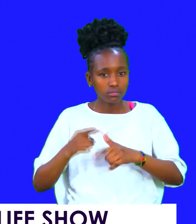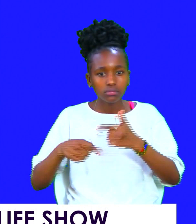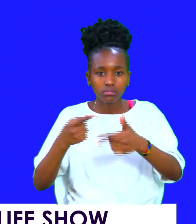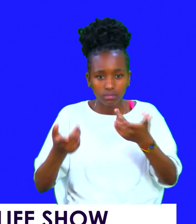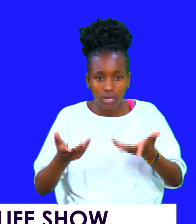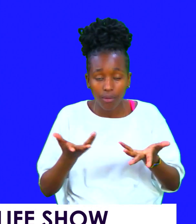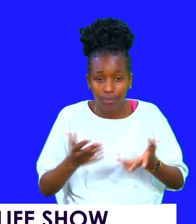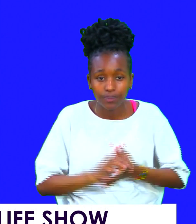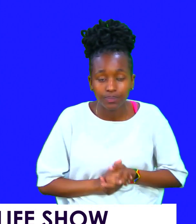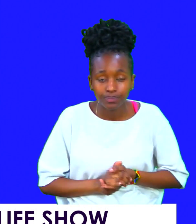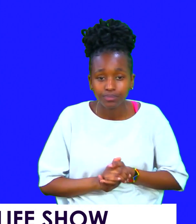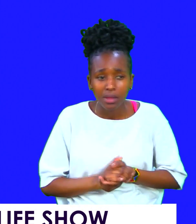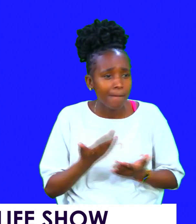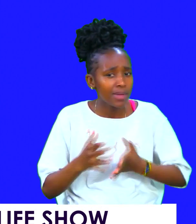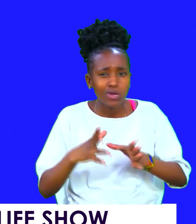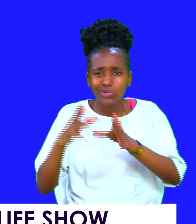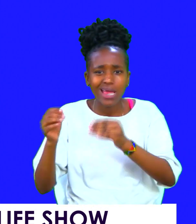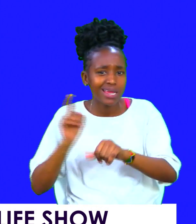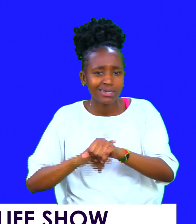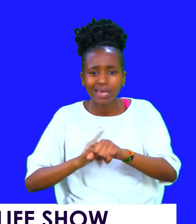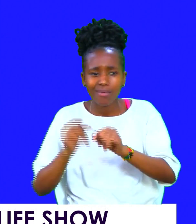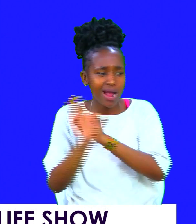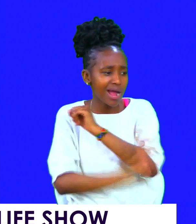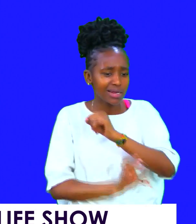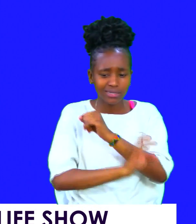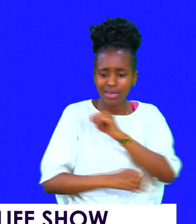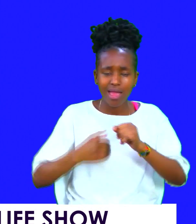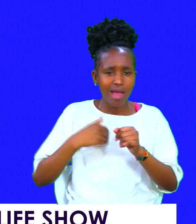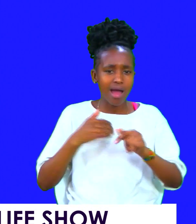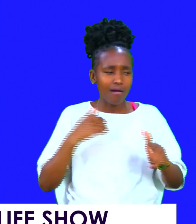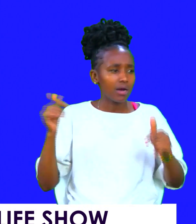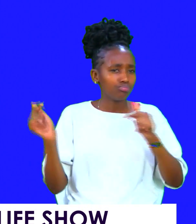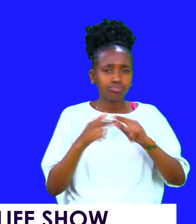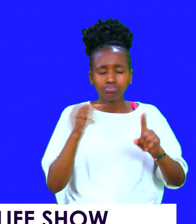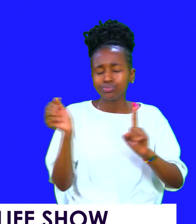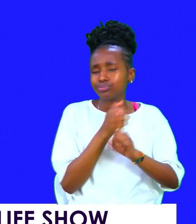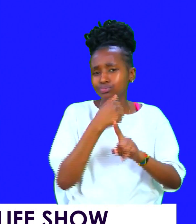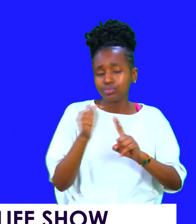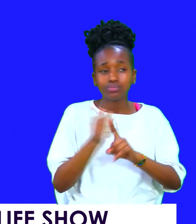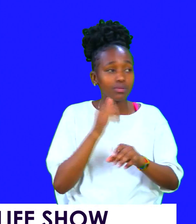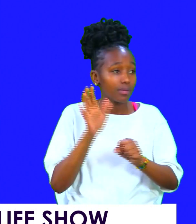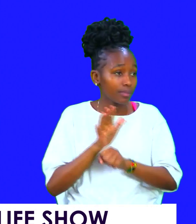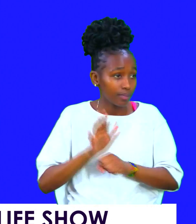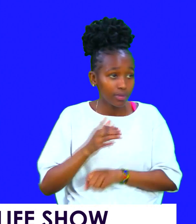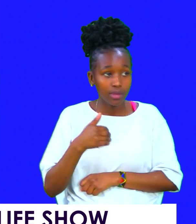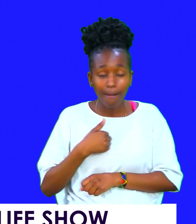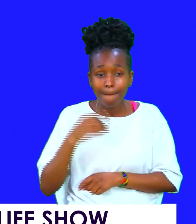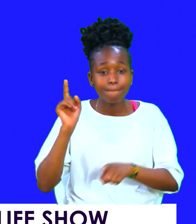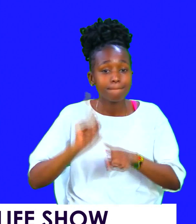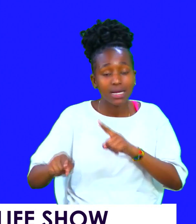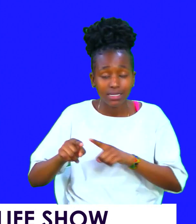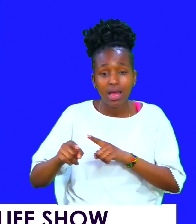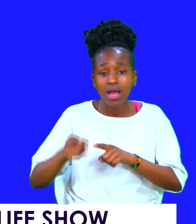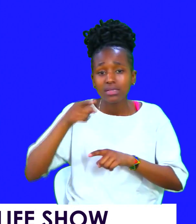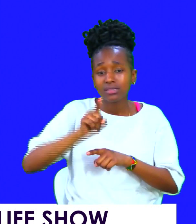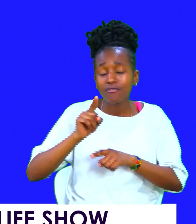war. The bigger picture of this earth is the battle of the soul. What legacy are we creating